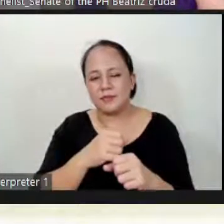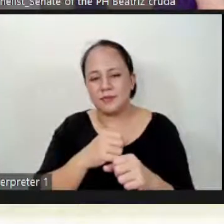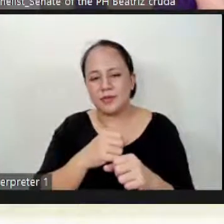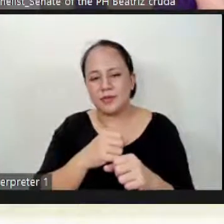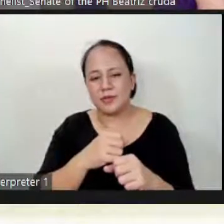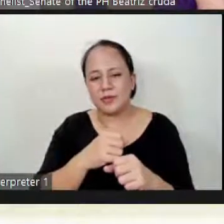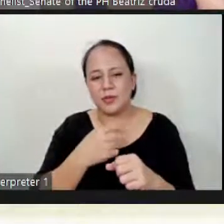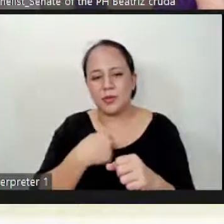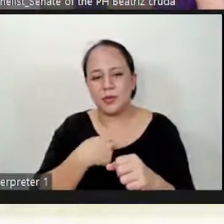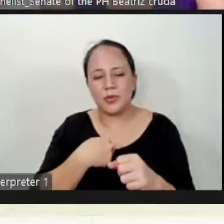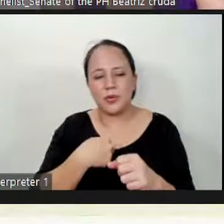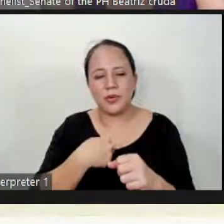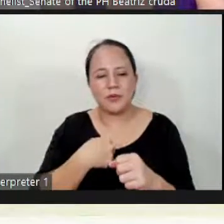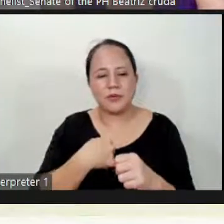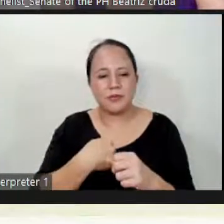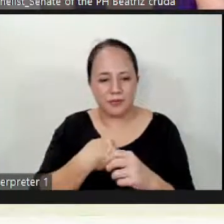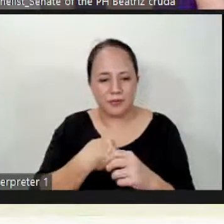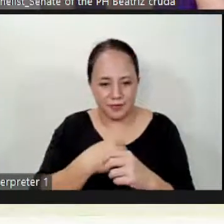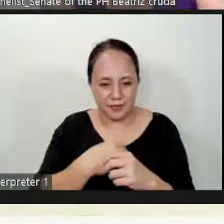be paying is